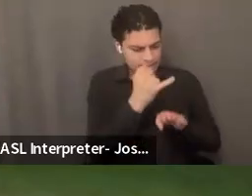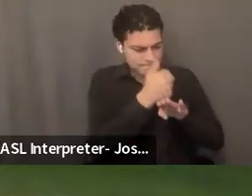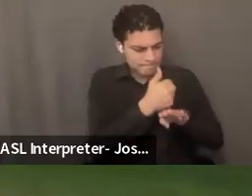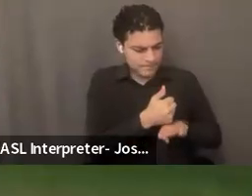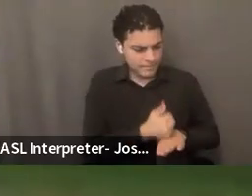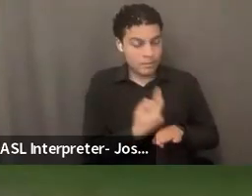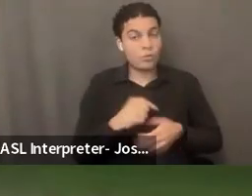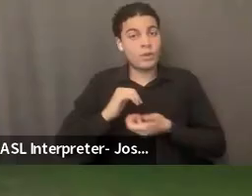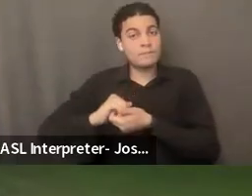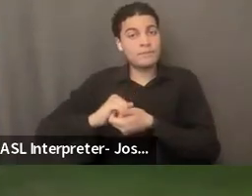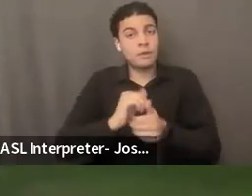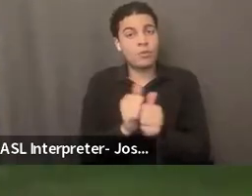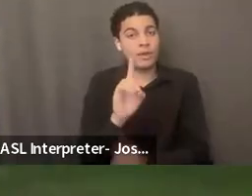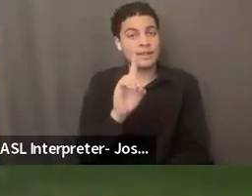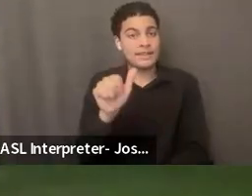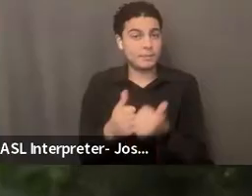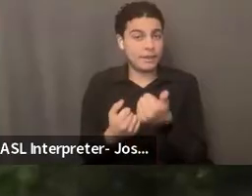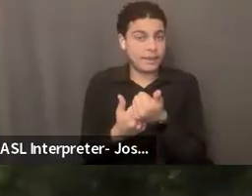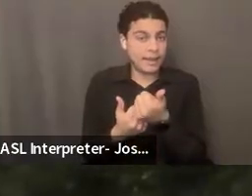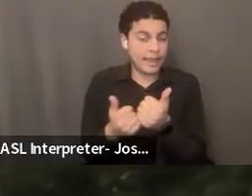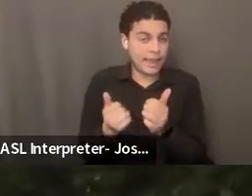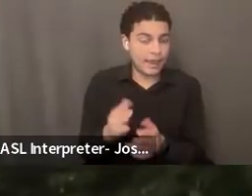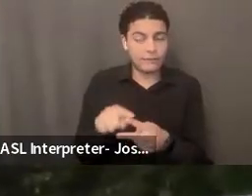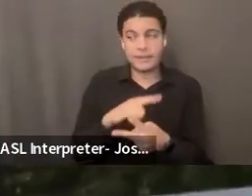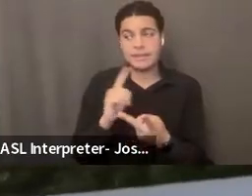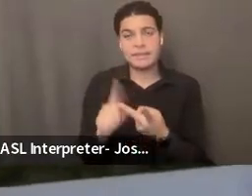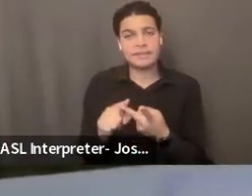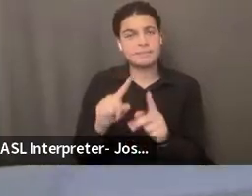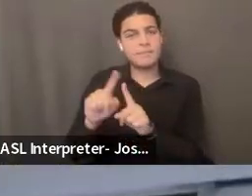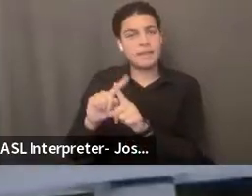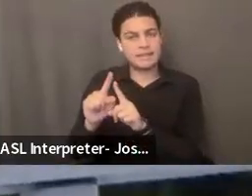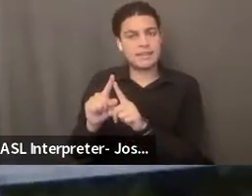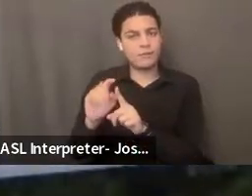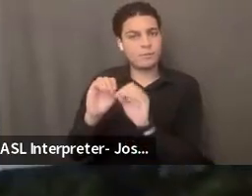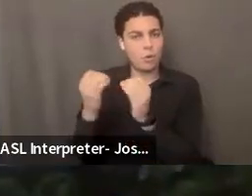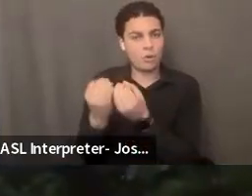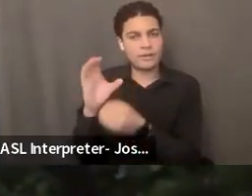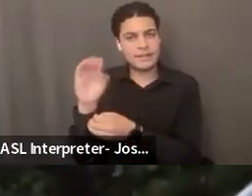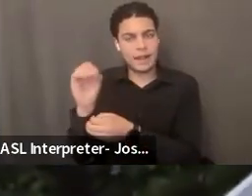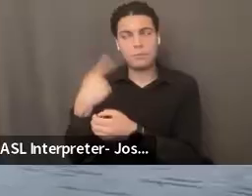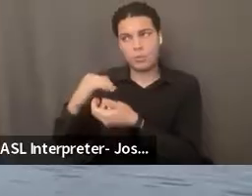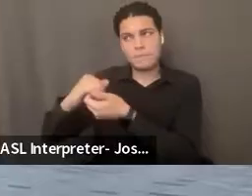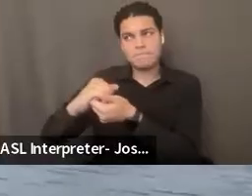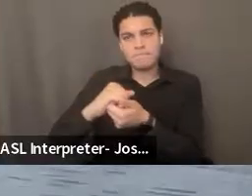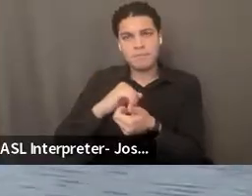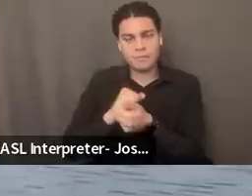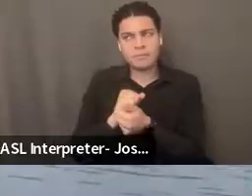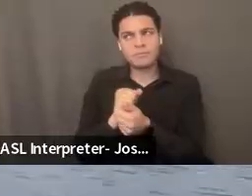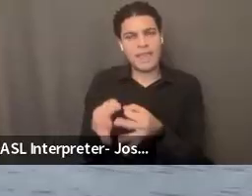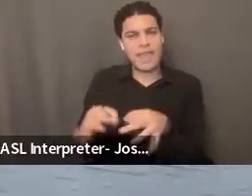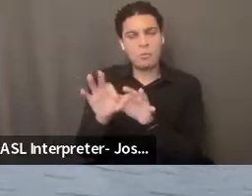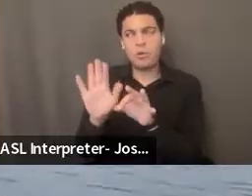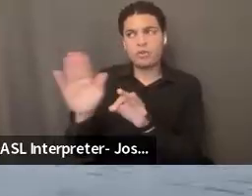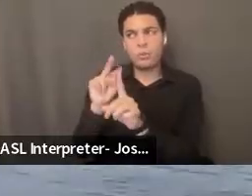therapists, and disability advocates to ensure we weren't just checking the boxes, but that we were actually solving a problem and impacting